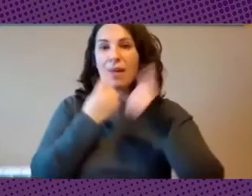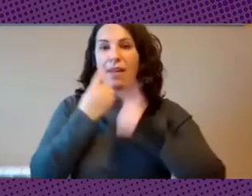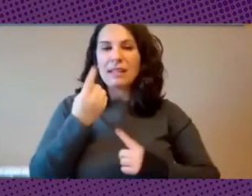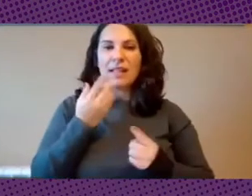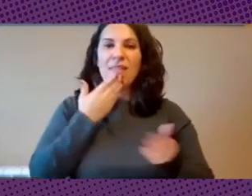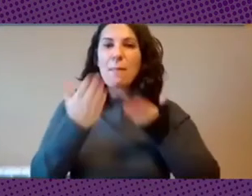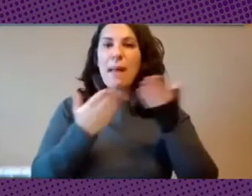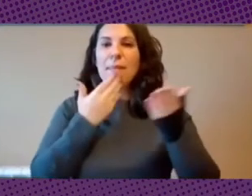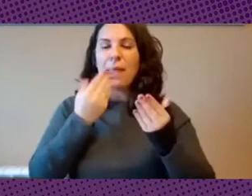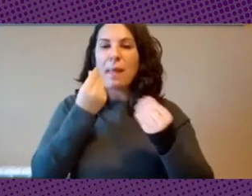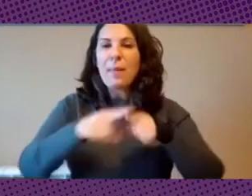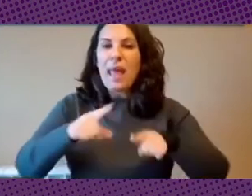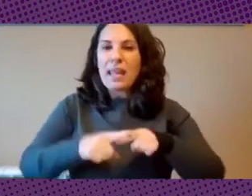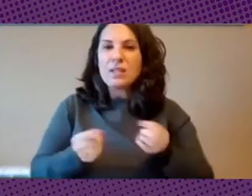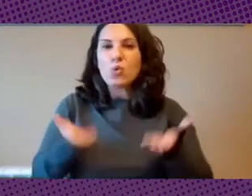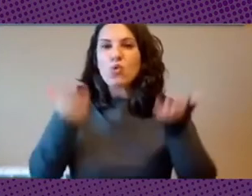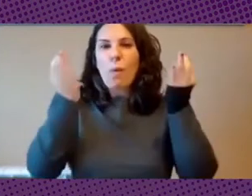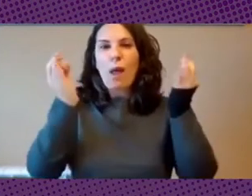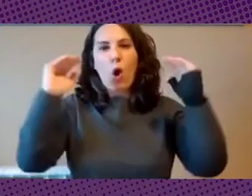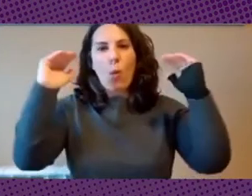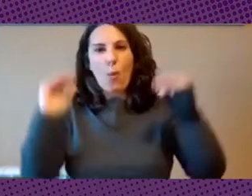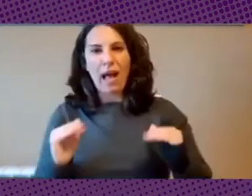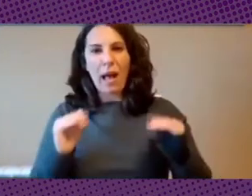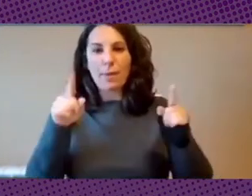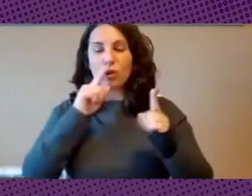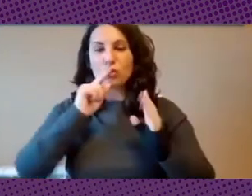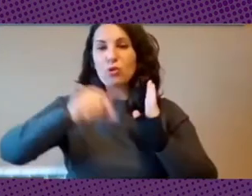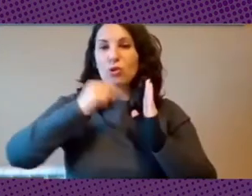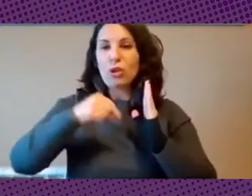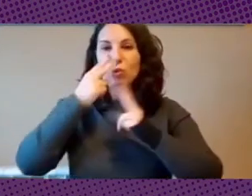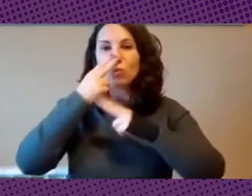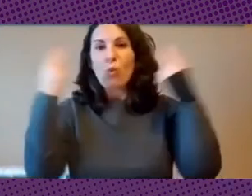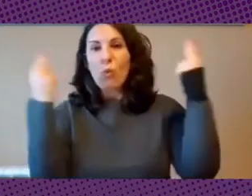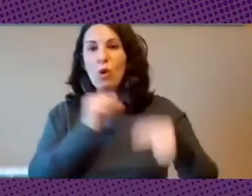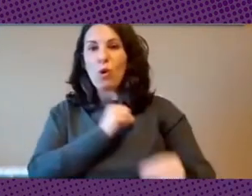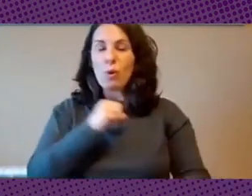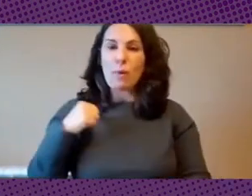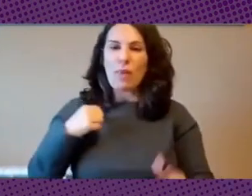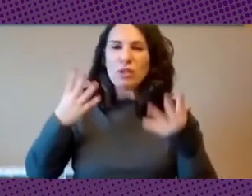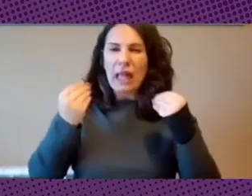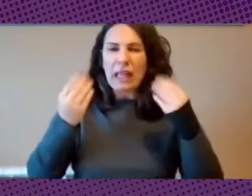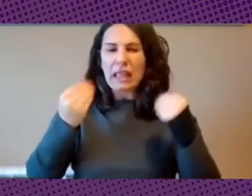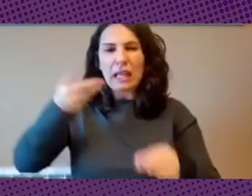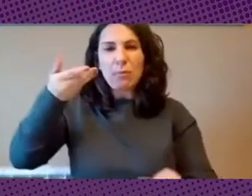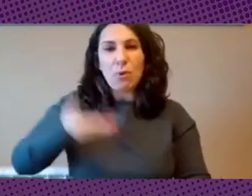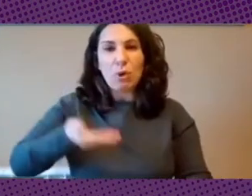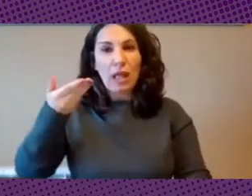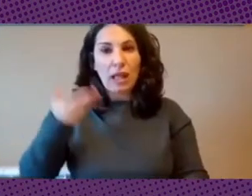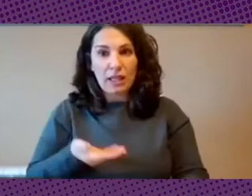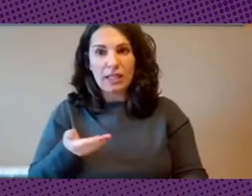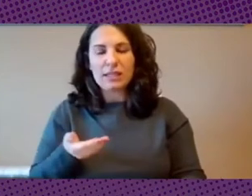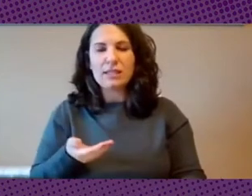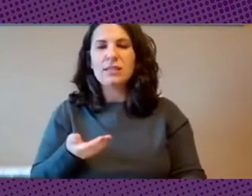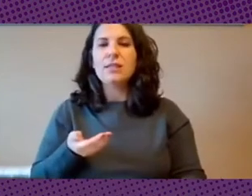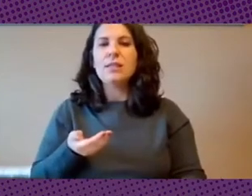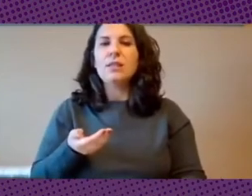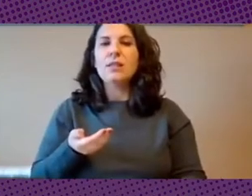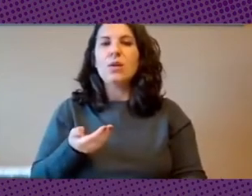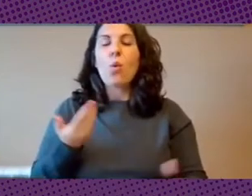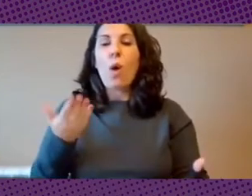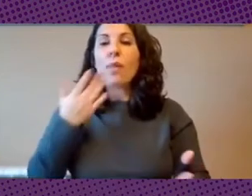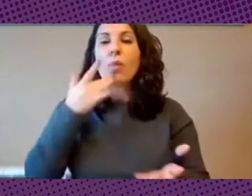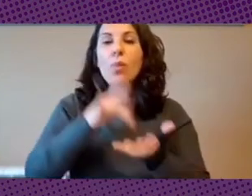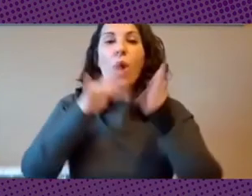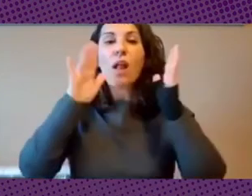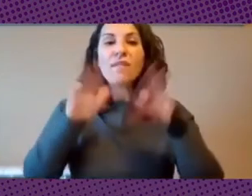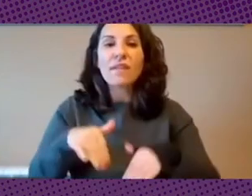contracts that are very important in order to commodify public services, when demand for goods goes down, when users don't pay